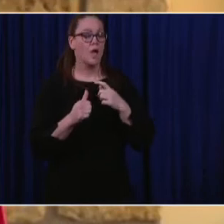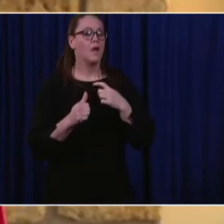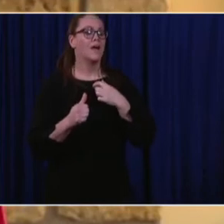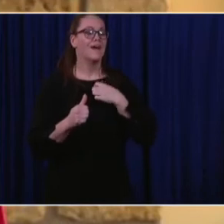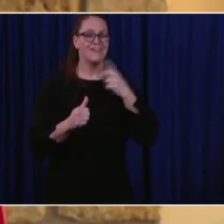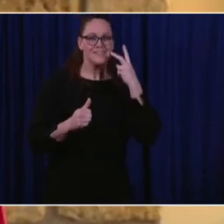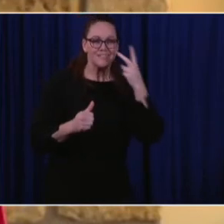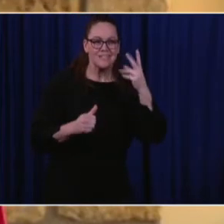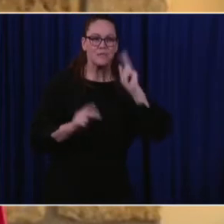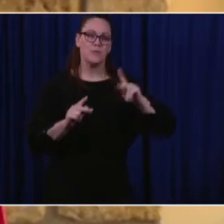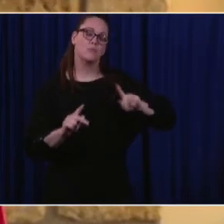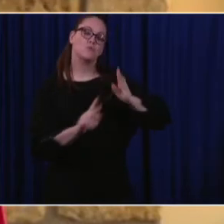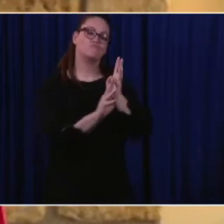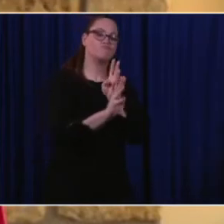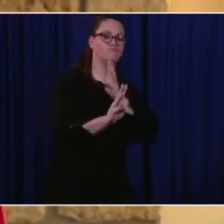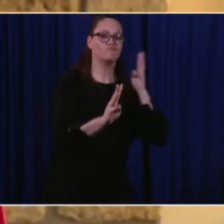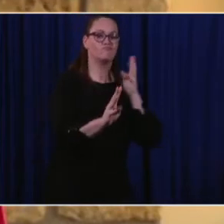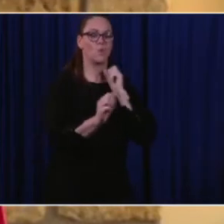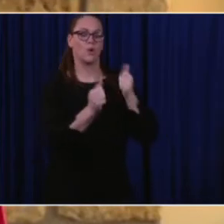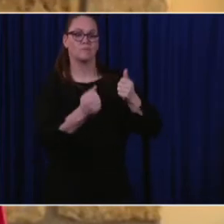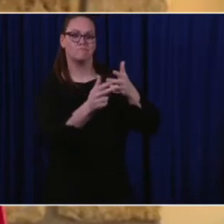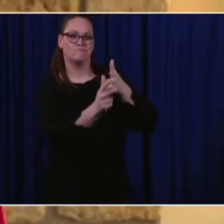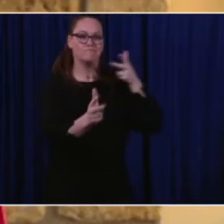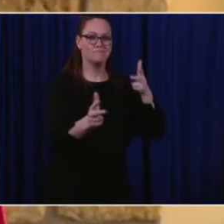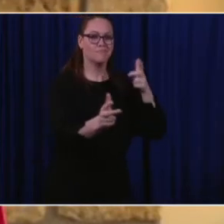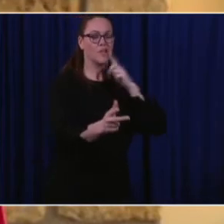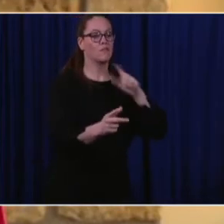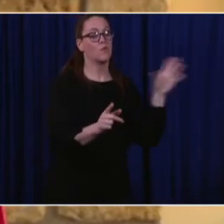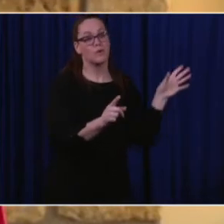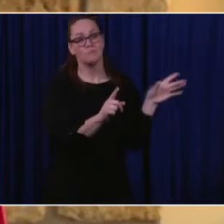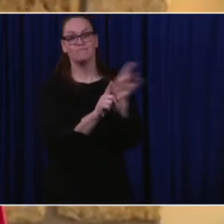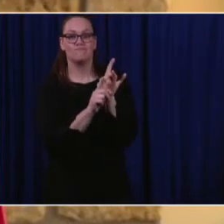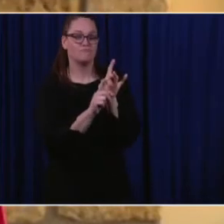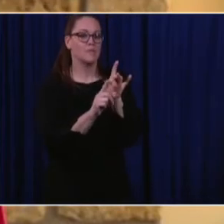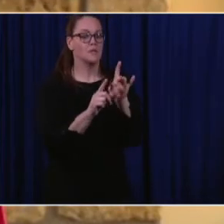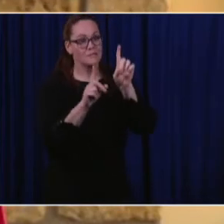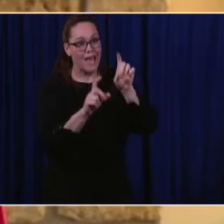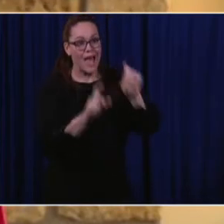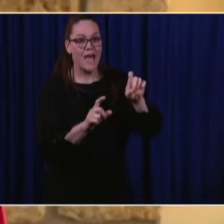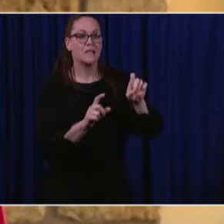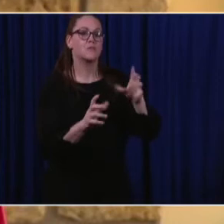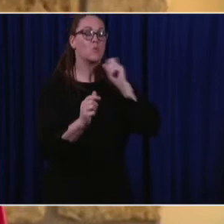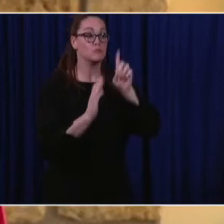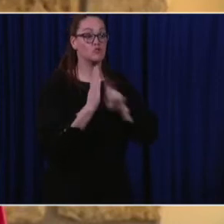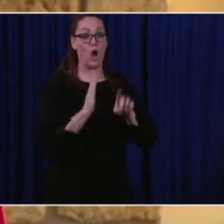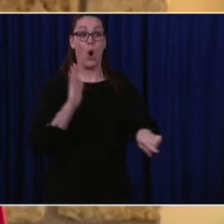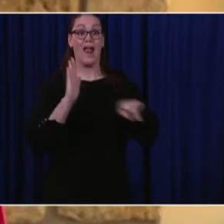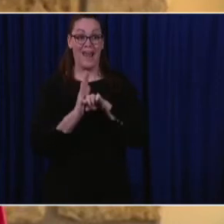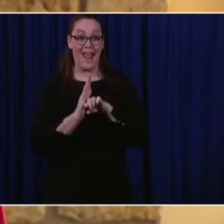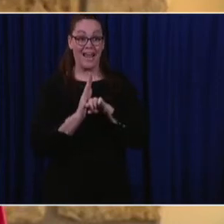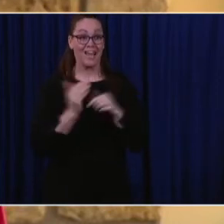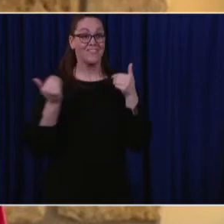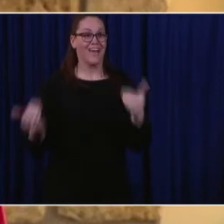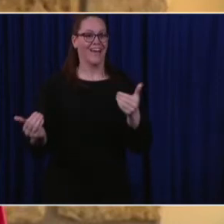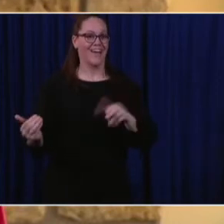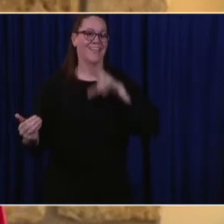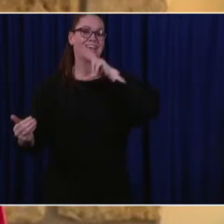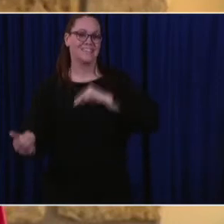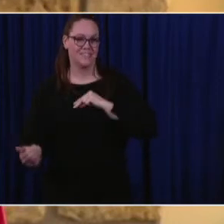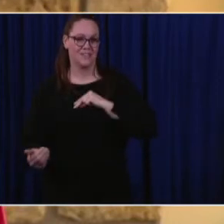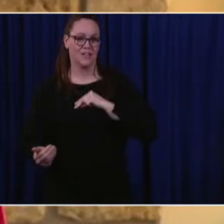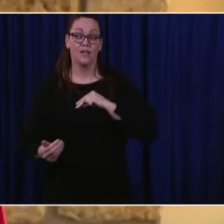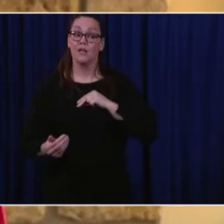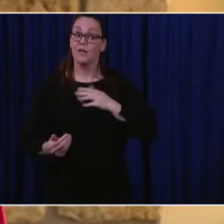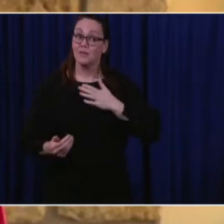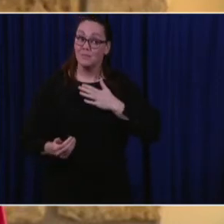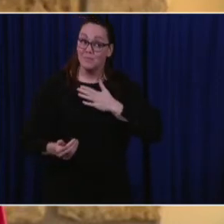get COVID tests these days, trying to make sure they have a negative test before Thanksgiving. I'm guessing for the doctors, it's probably too late to be getting a